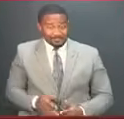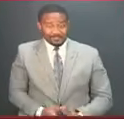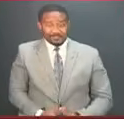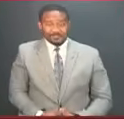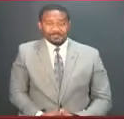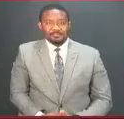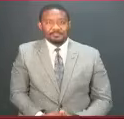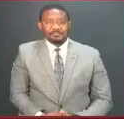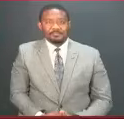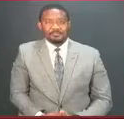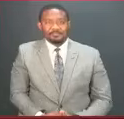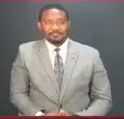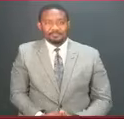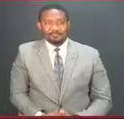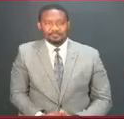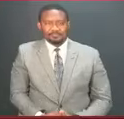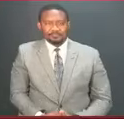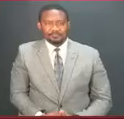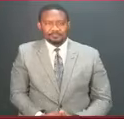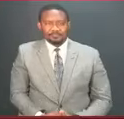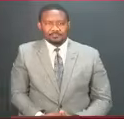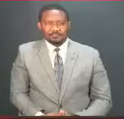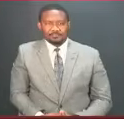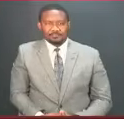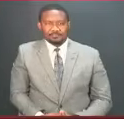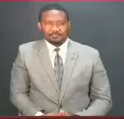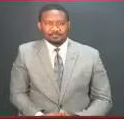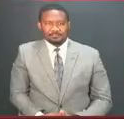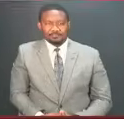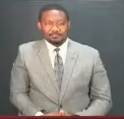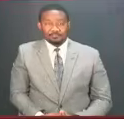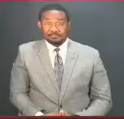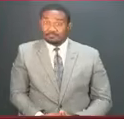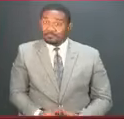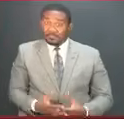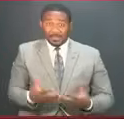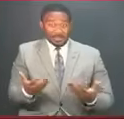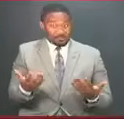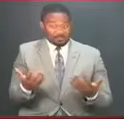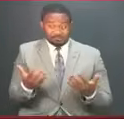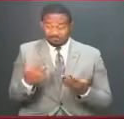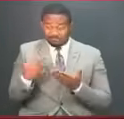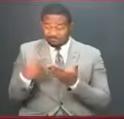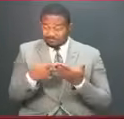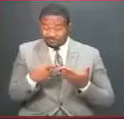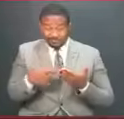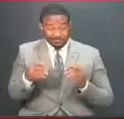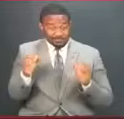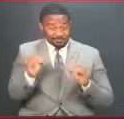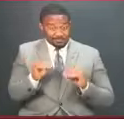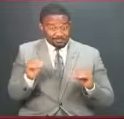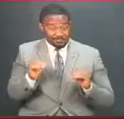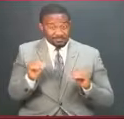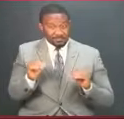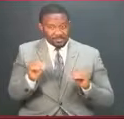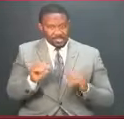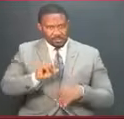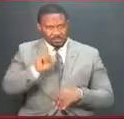Honorable members, Mr. Speaker, we may put there the question. being no further consideration, I put the question. Question's been